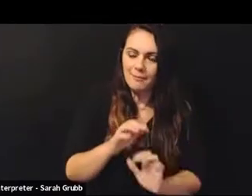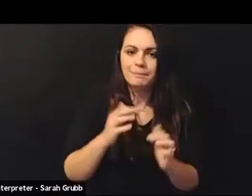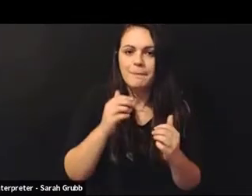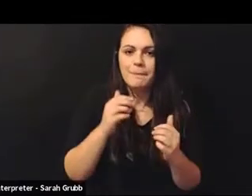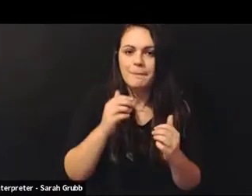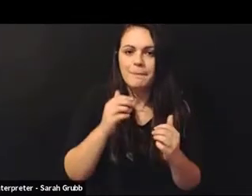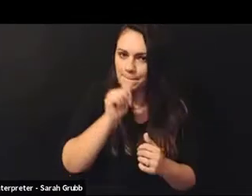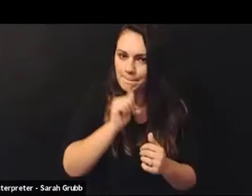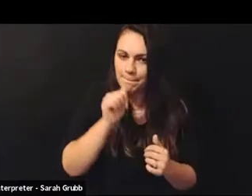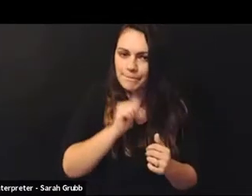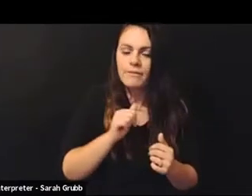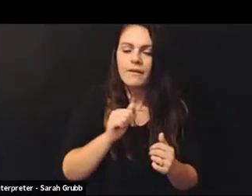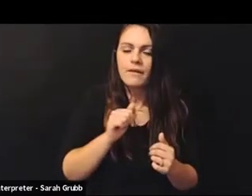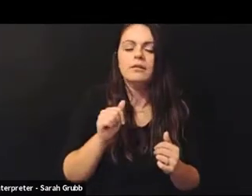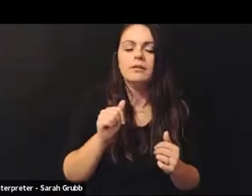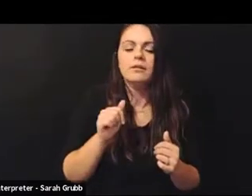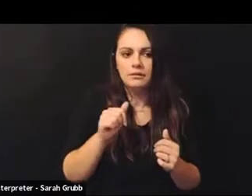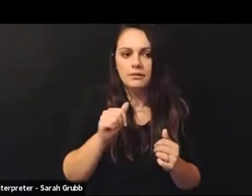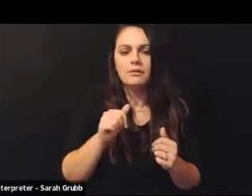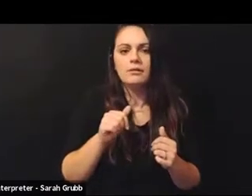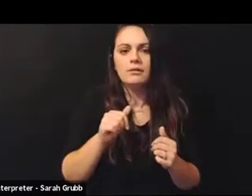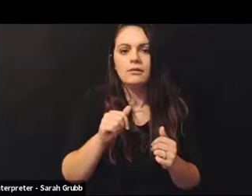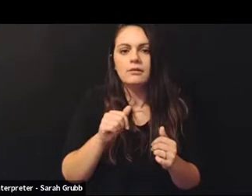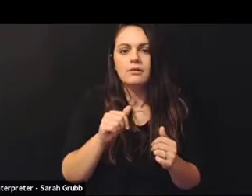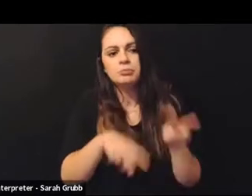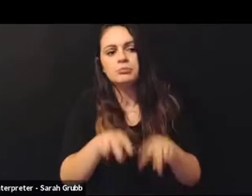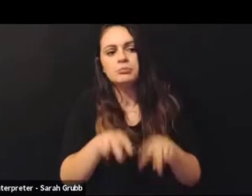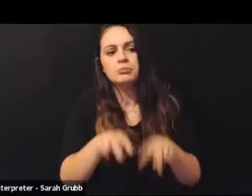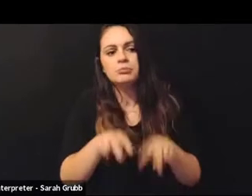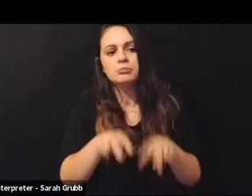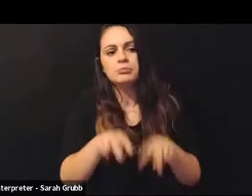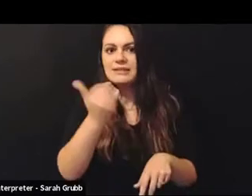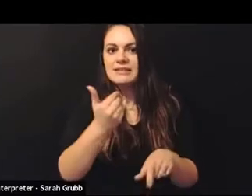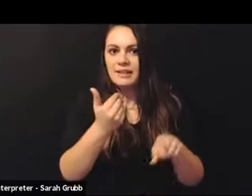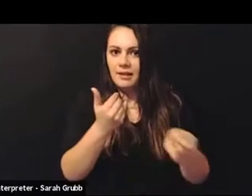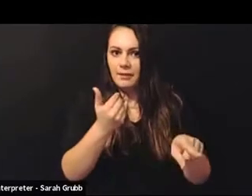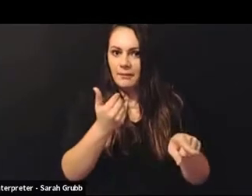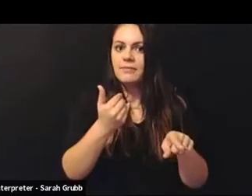that that the light bulb's going off, right? They're getting it.